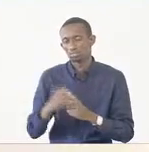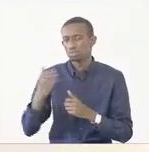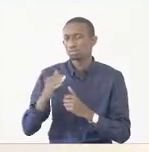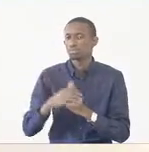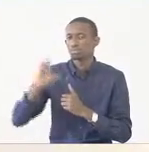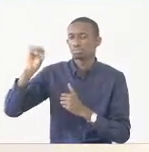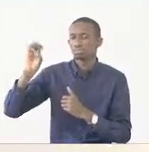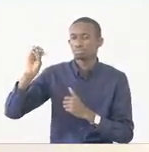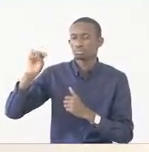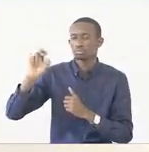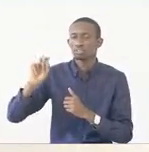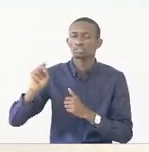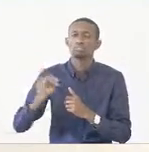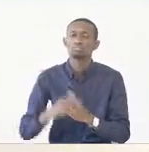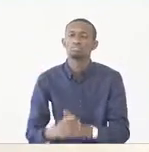momentum